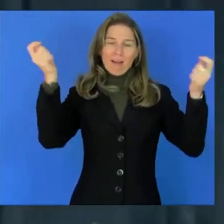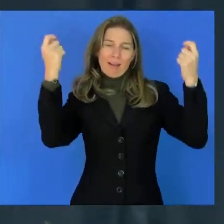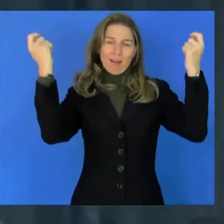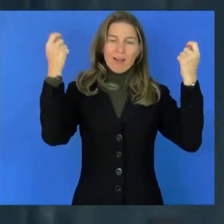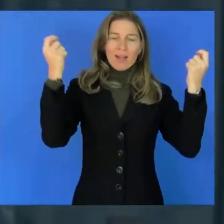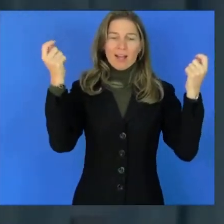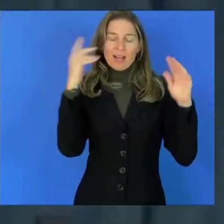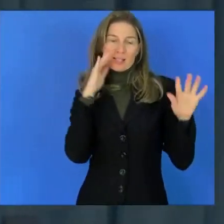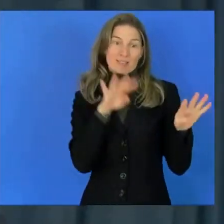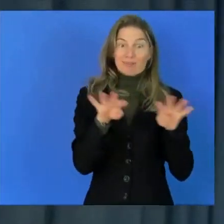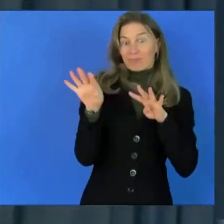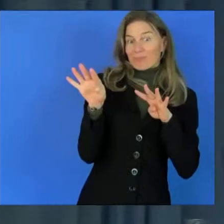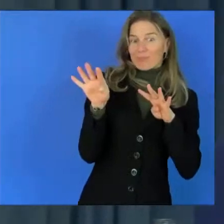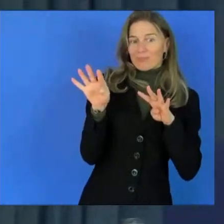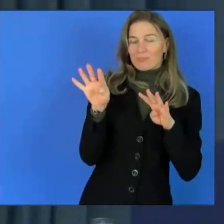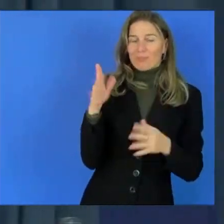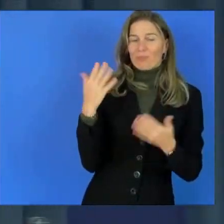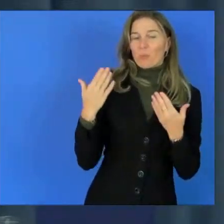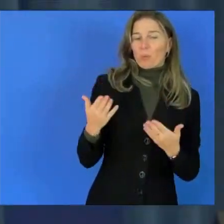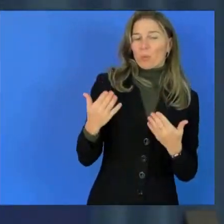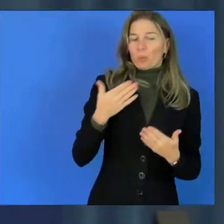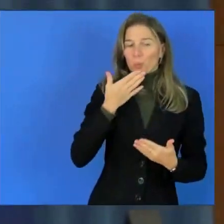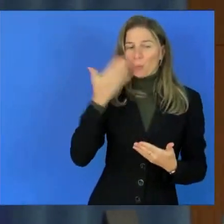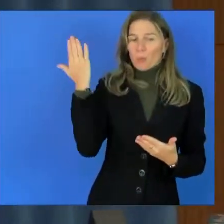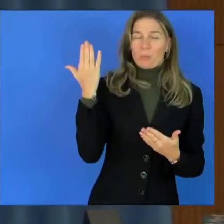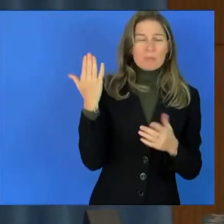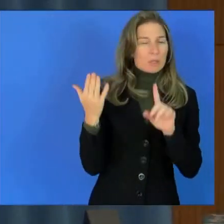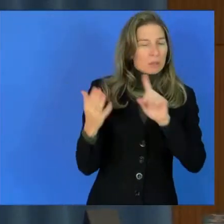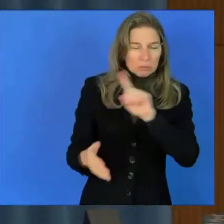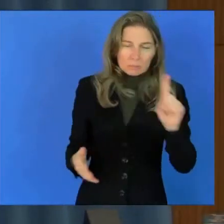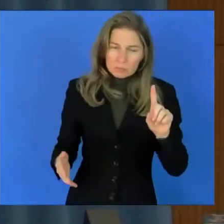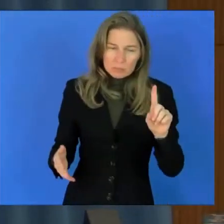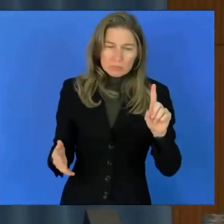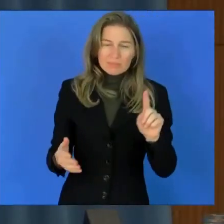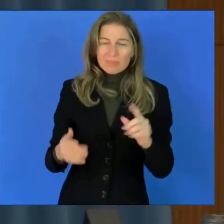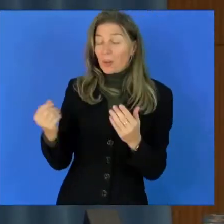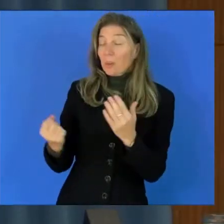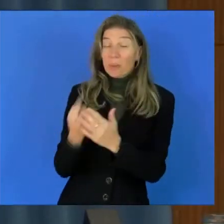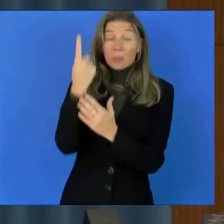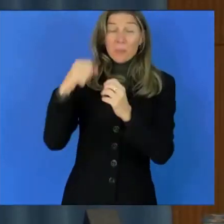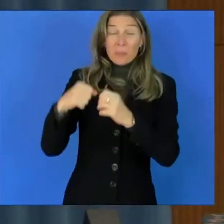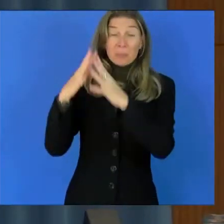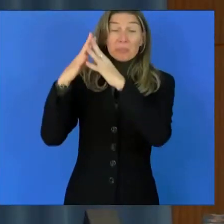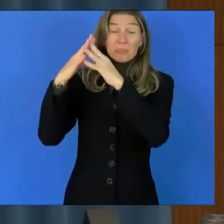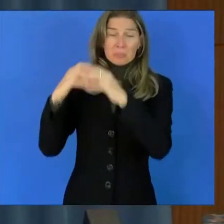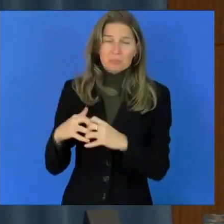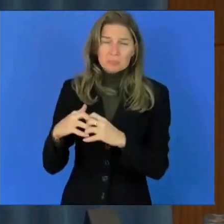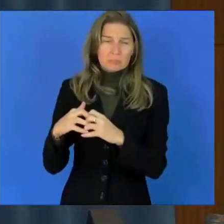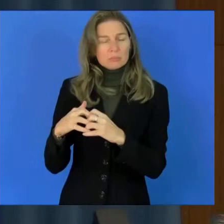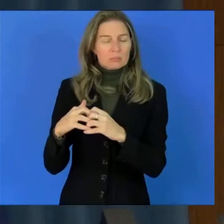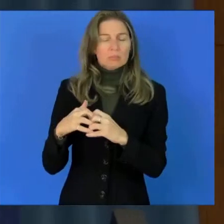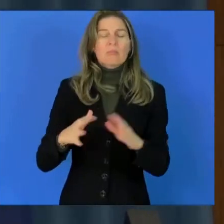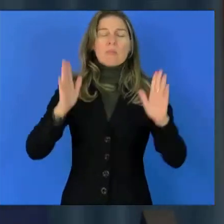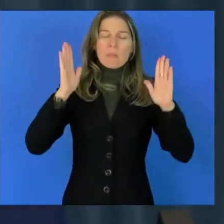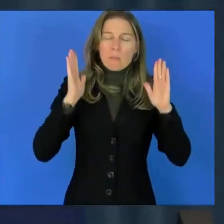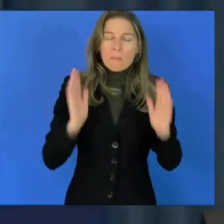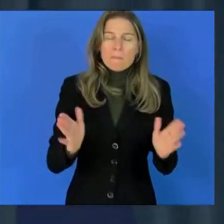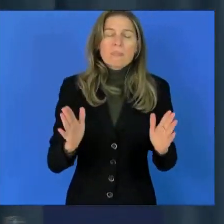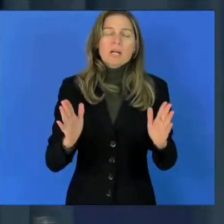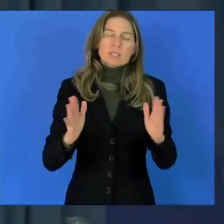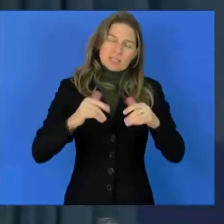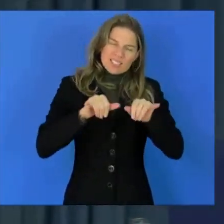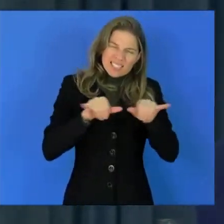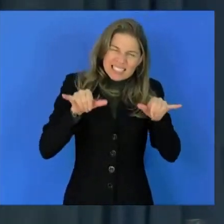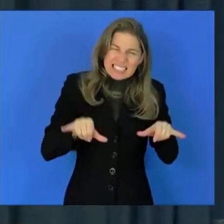just a moment. This is around system change. And the only way that we can ensure this stays with us and we never